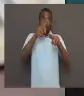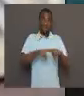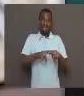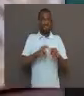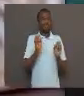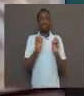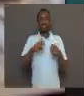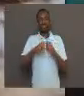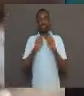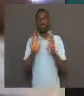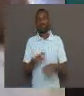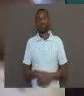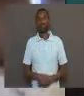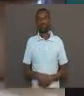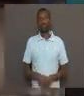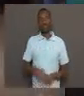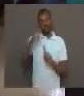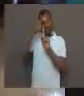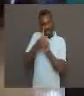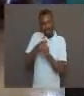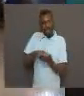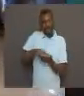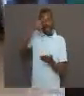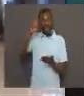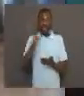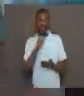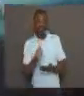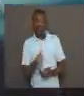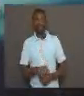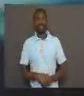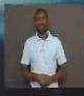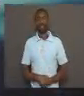Its temperature is not high.